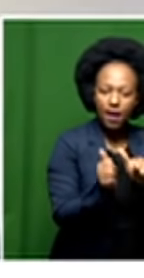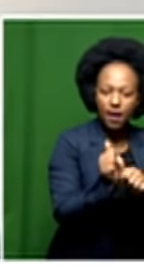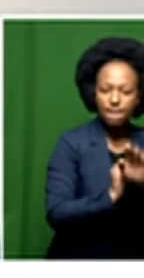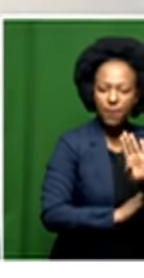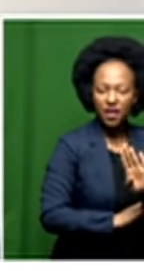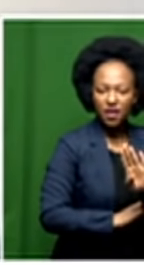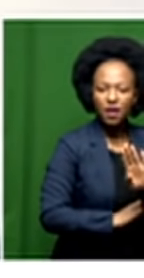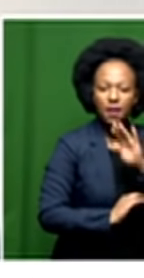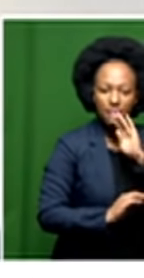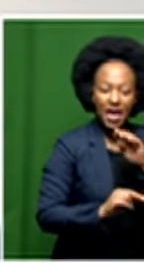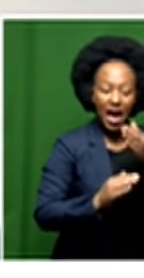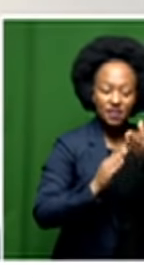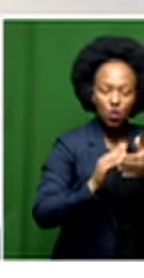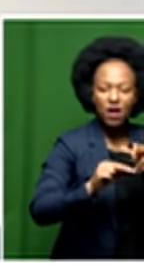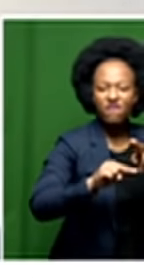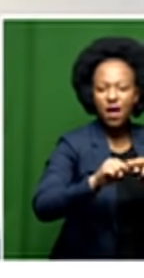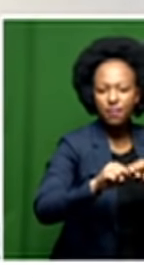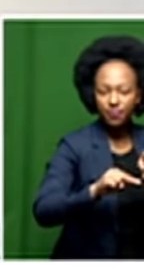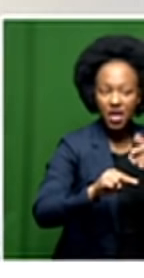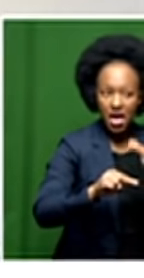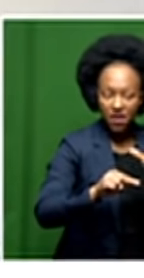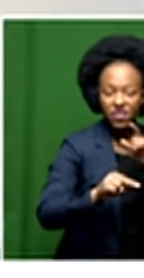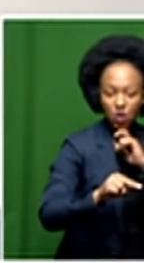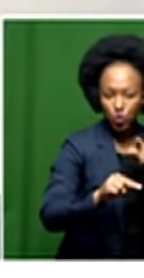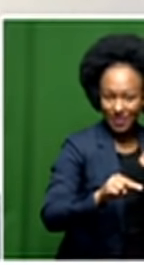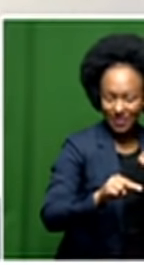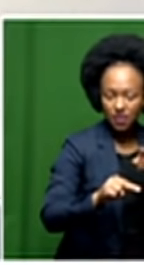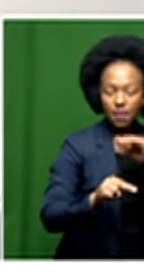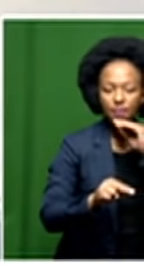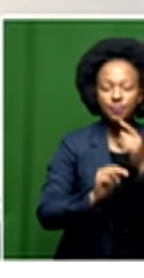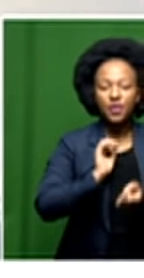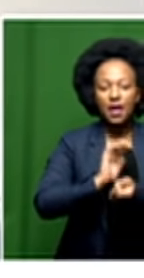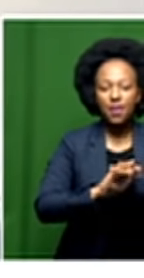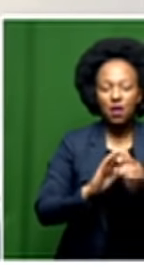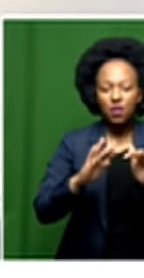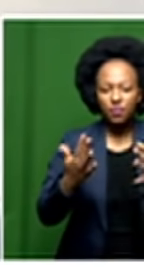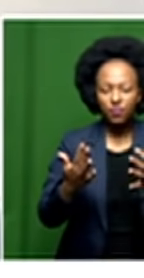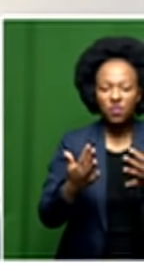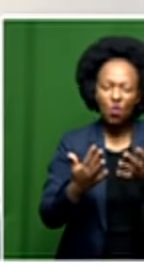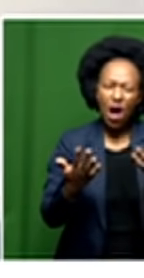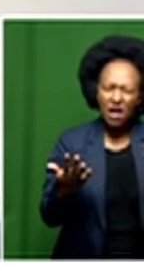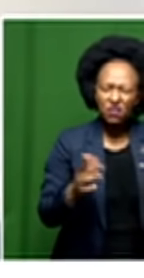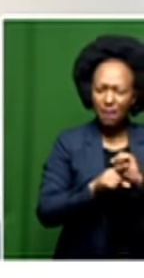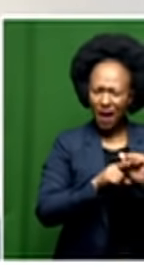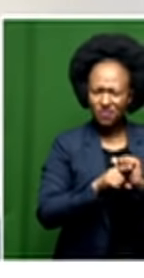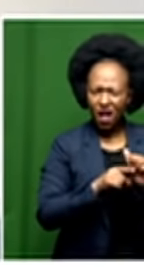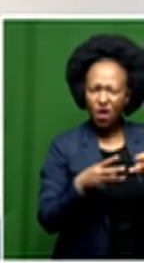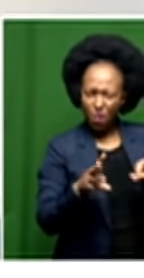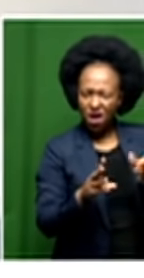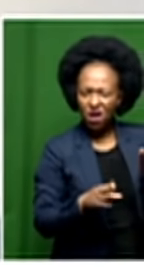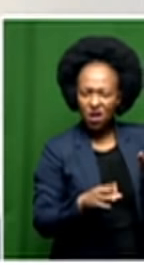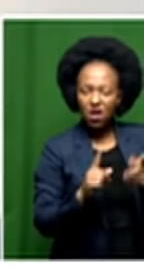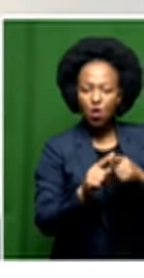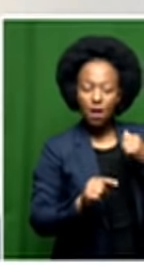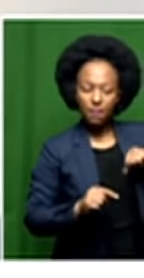suspended until February next year. If they took that approach, what would then happen as a matter of practicality is that the